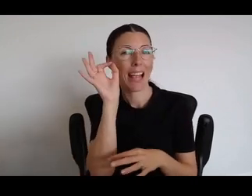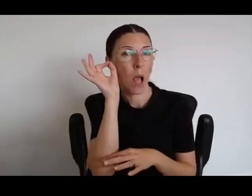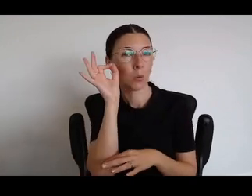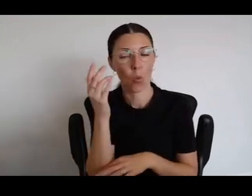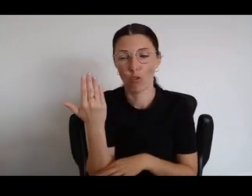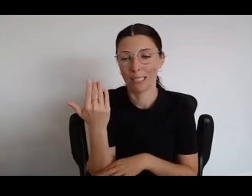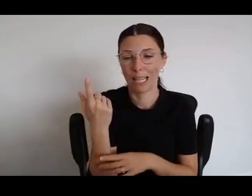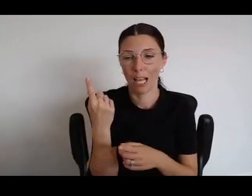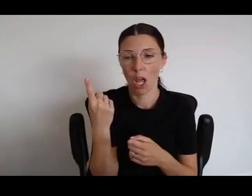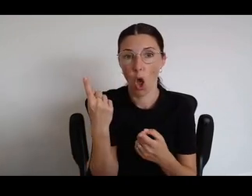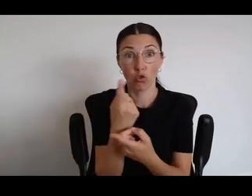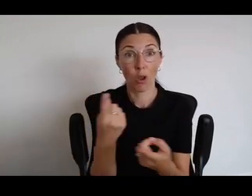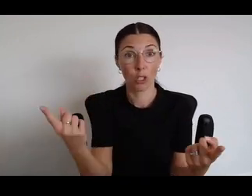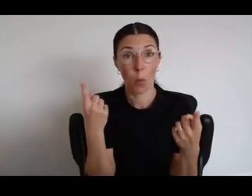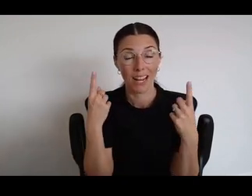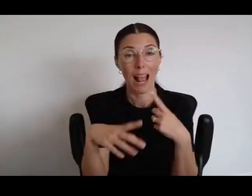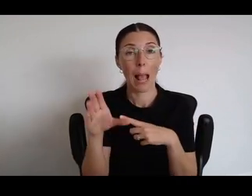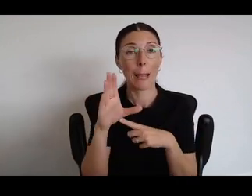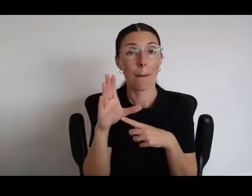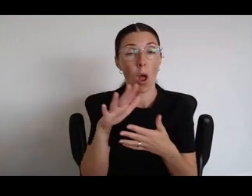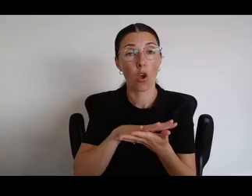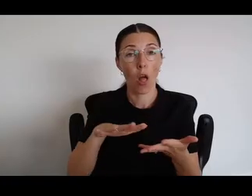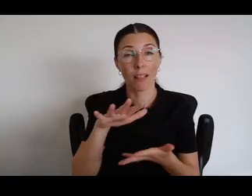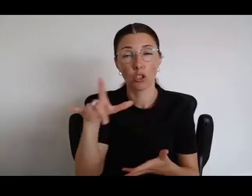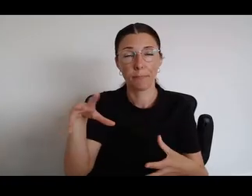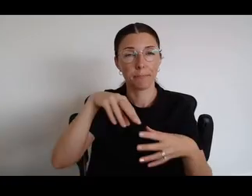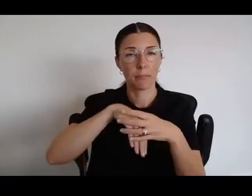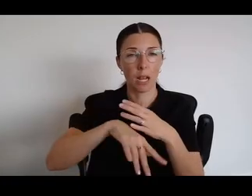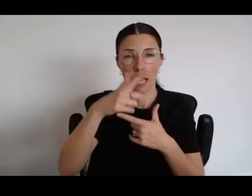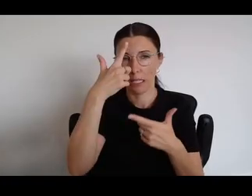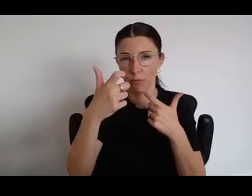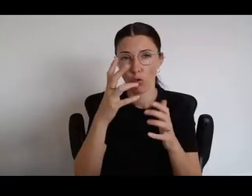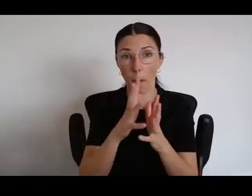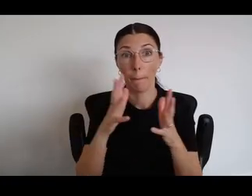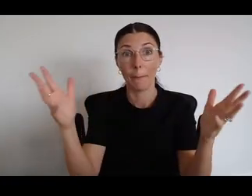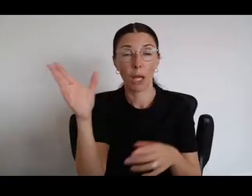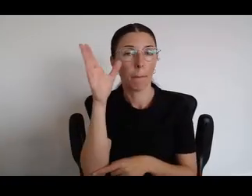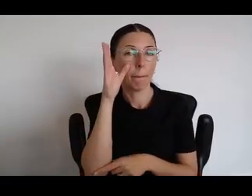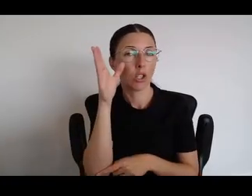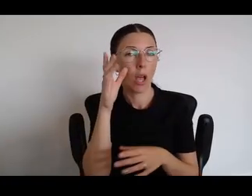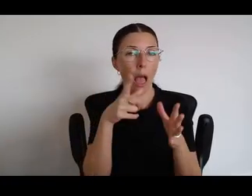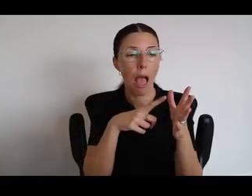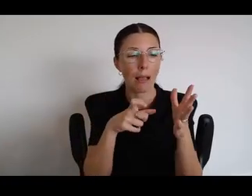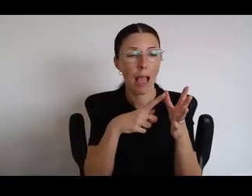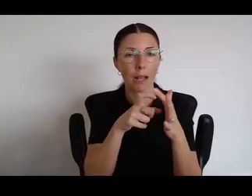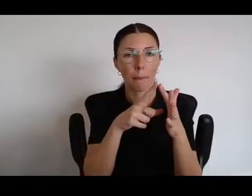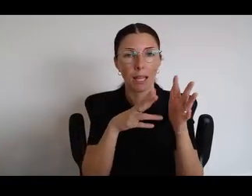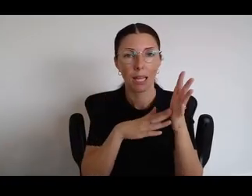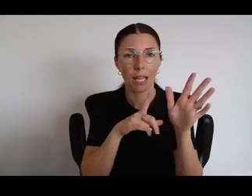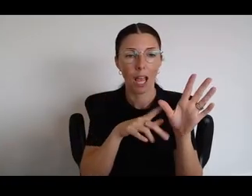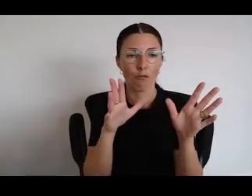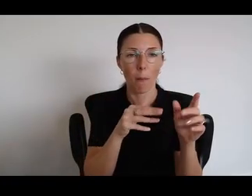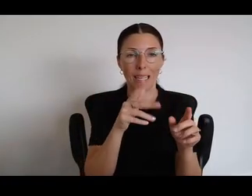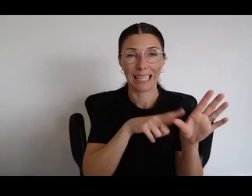from Canberra College, having been part of the innovative Big Picture Academy from grades 9 to 12. The Big Picture